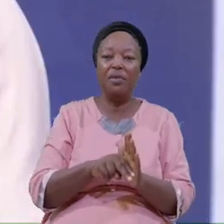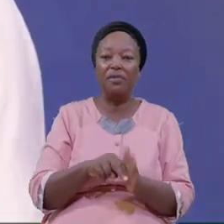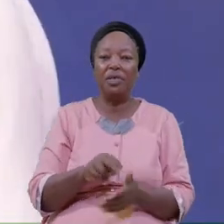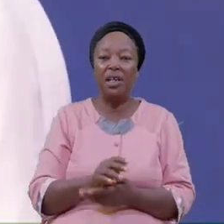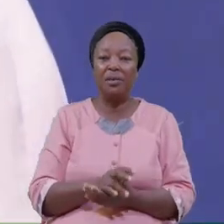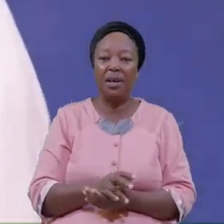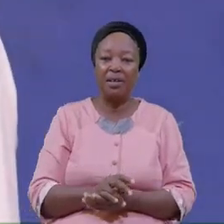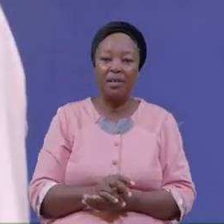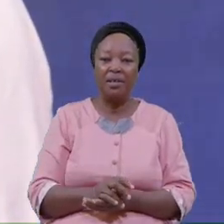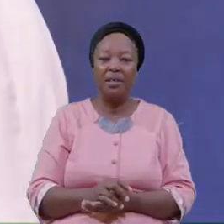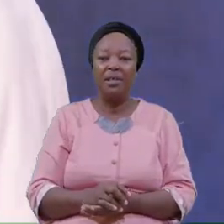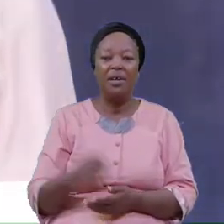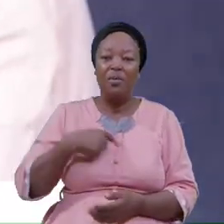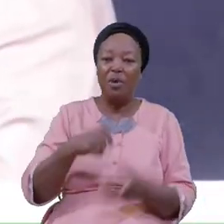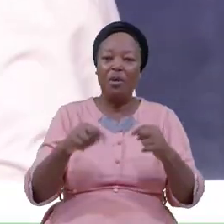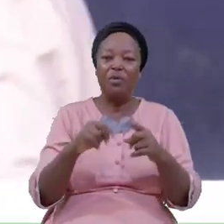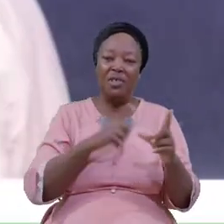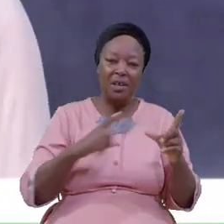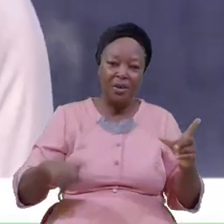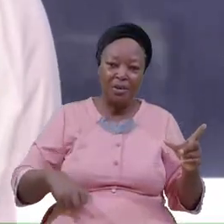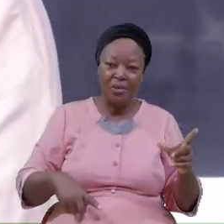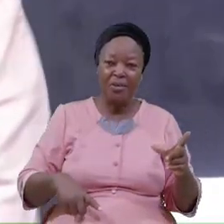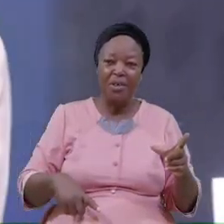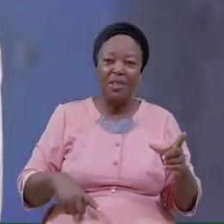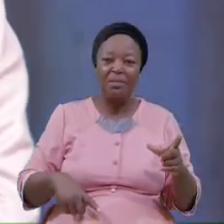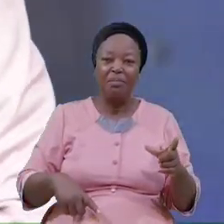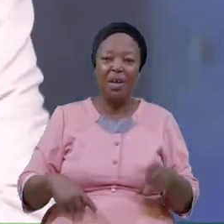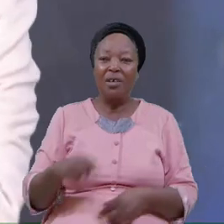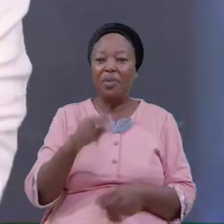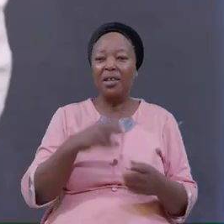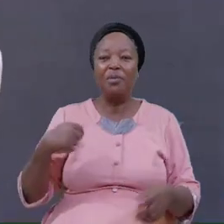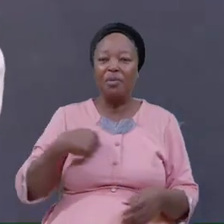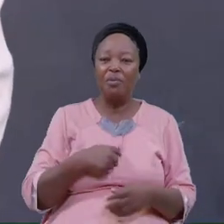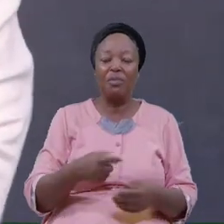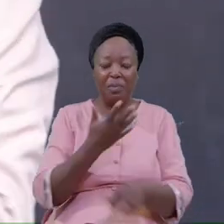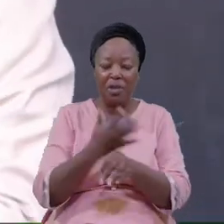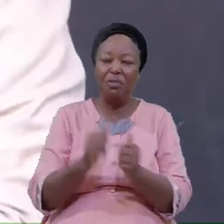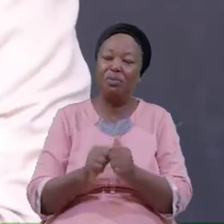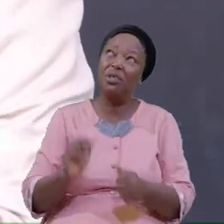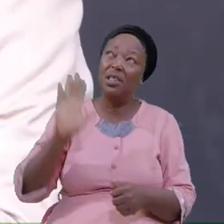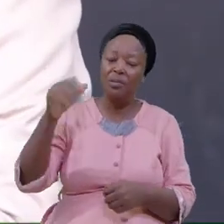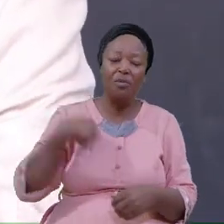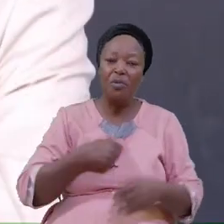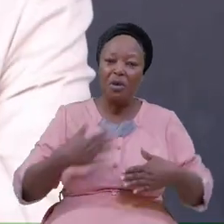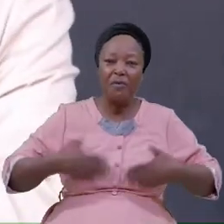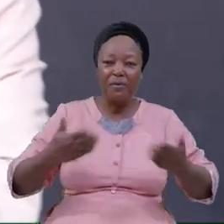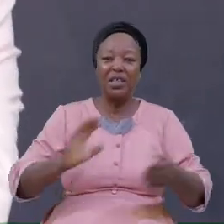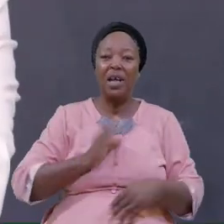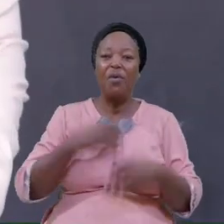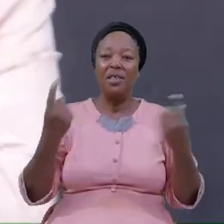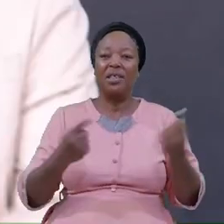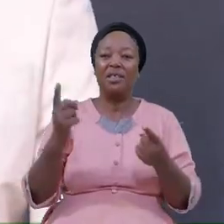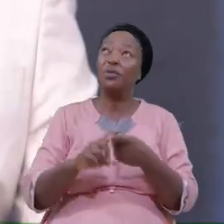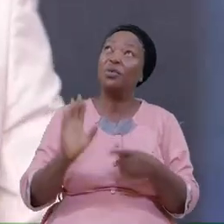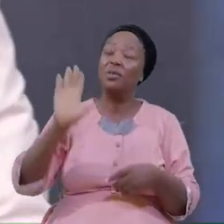come to the Lord. Nous venons au Seigneur. We plead with him. Nous plaidons avec we lui. Confess our nous confessons nos péchés au Seigneur.